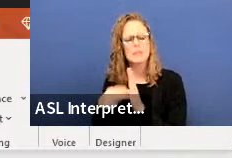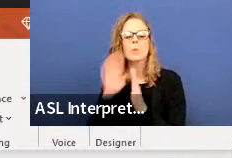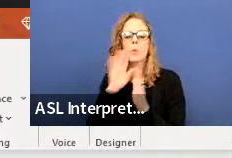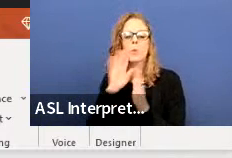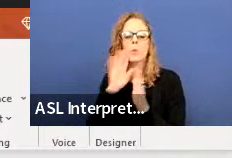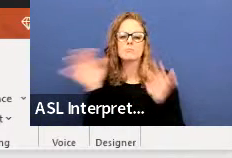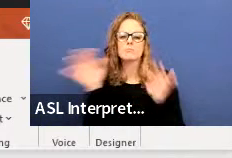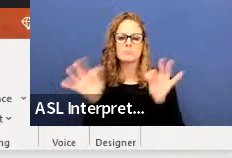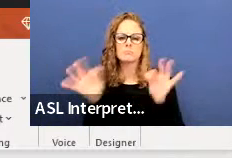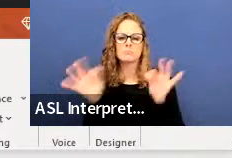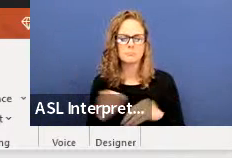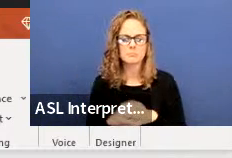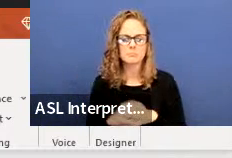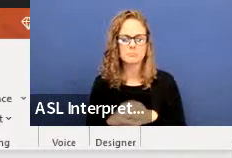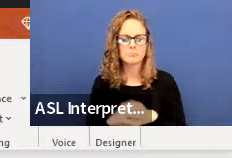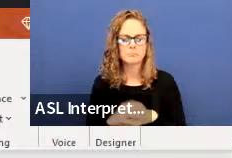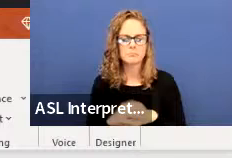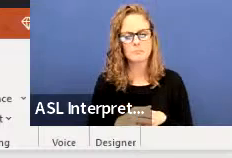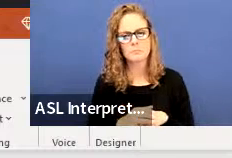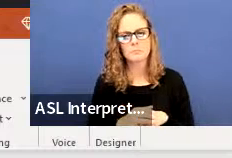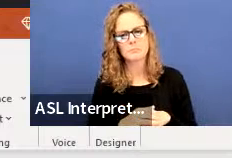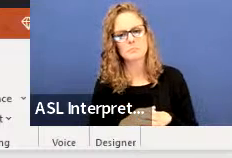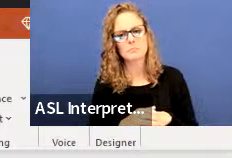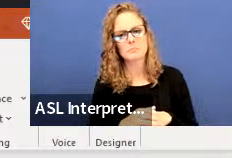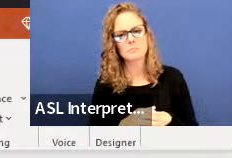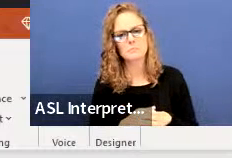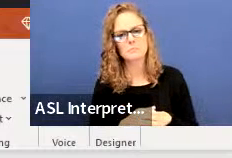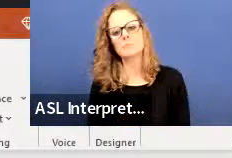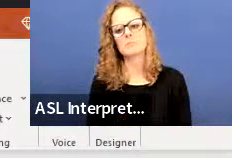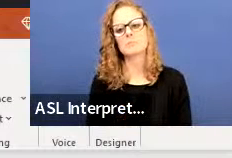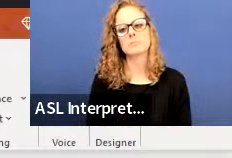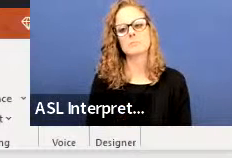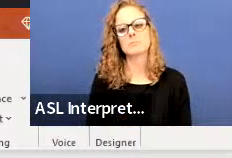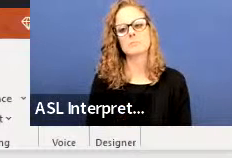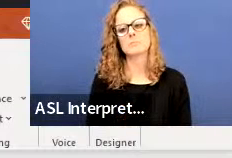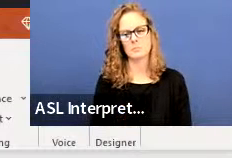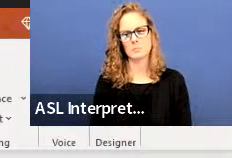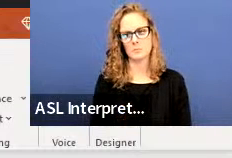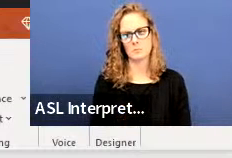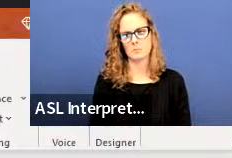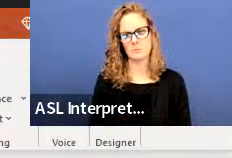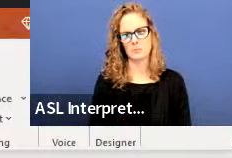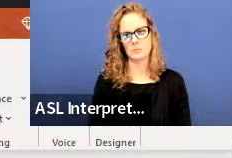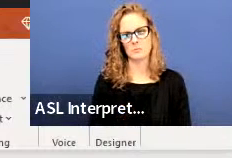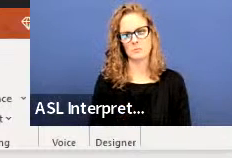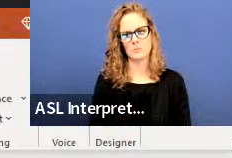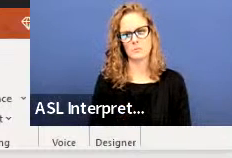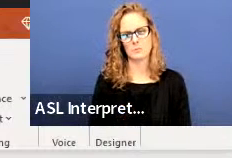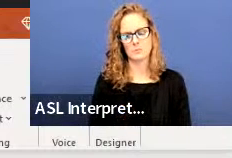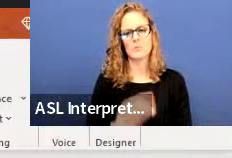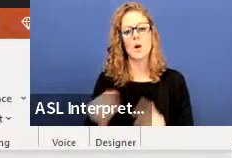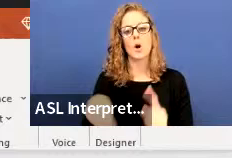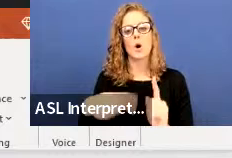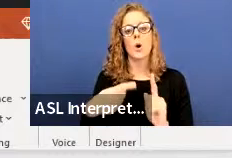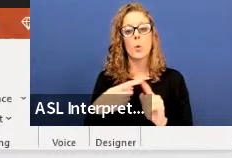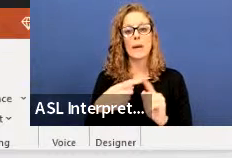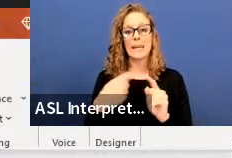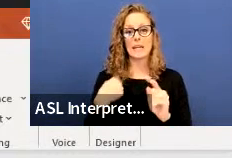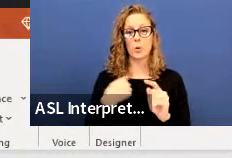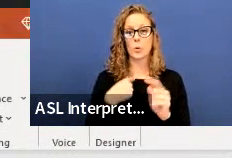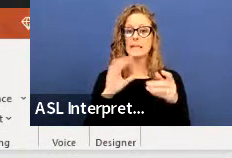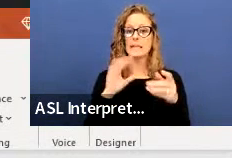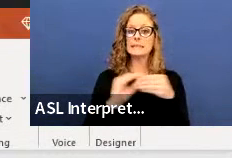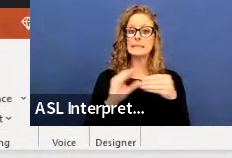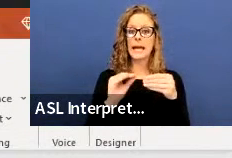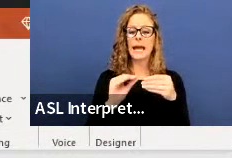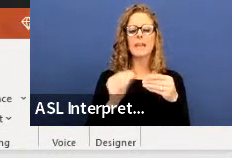ground ourselves of really talking about when we say let's work with Pacific Islanders regionally,